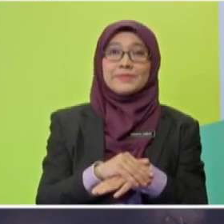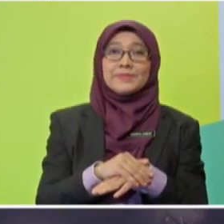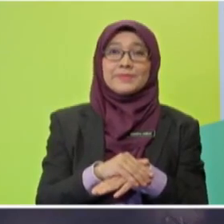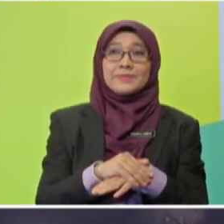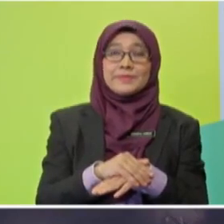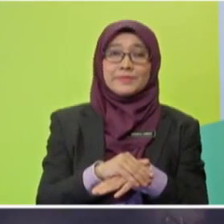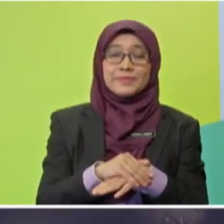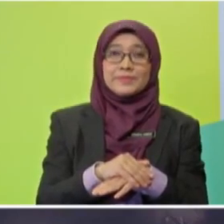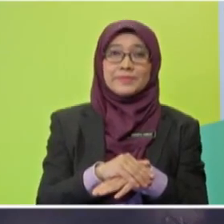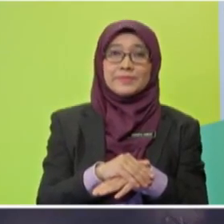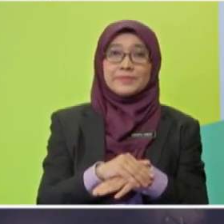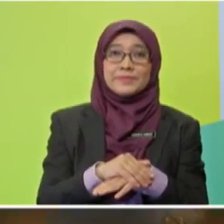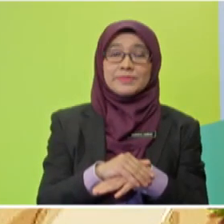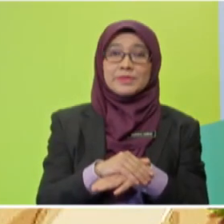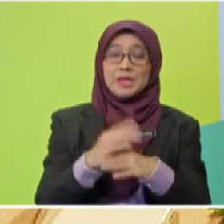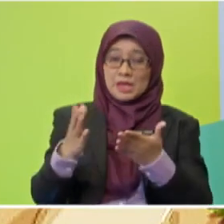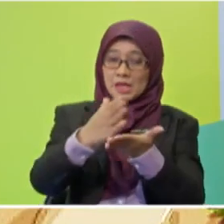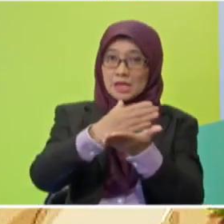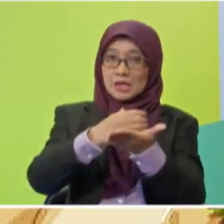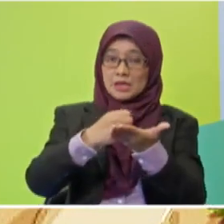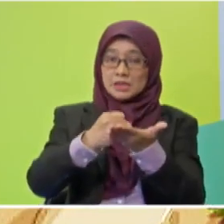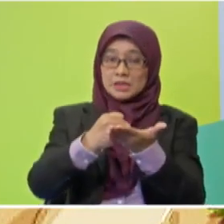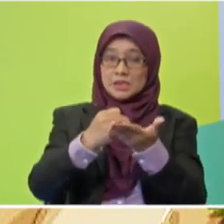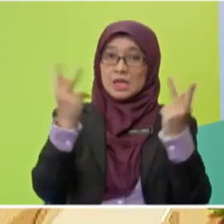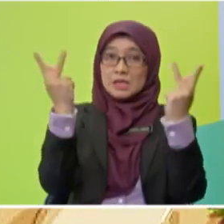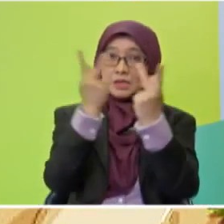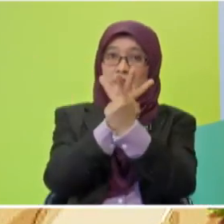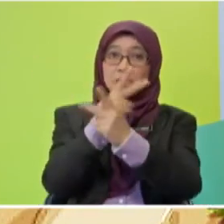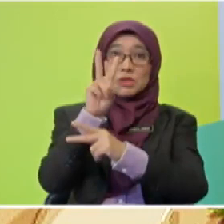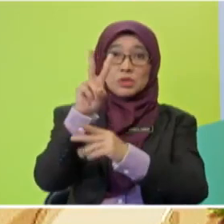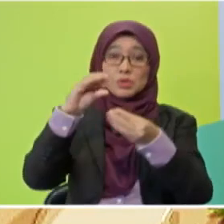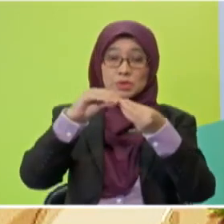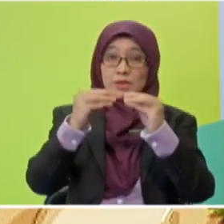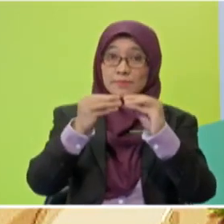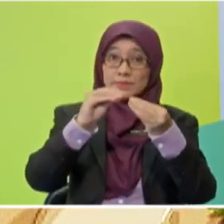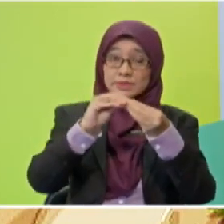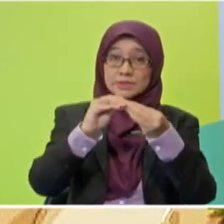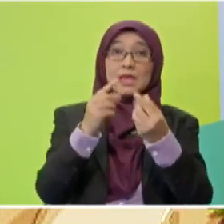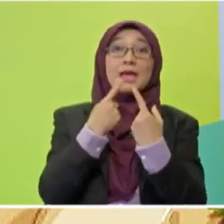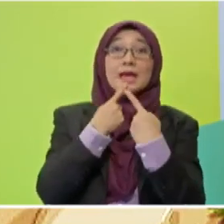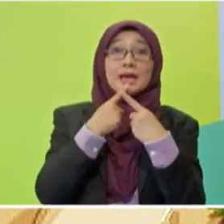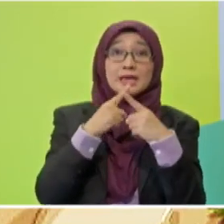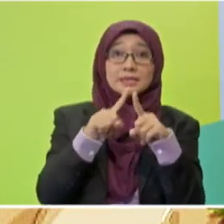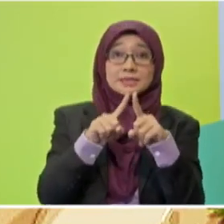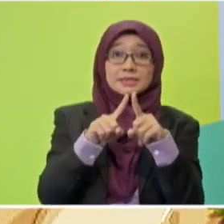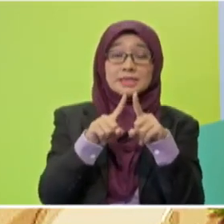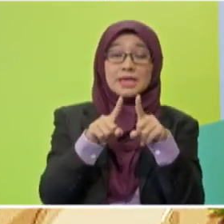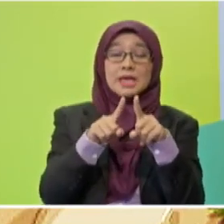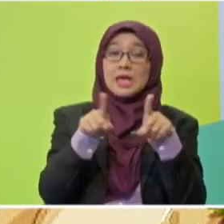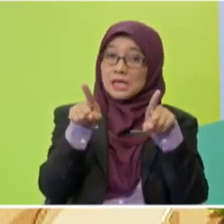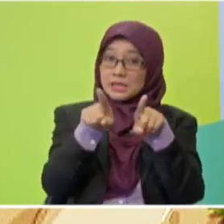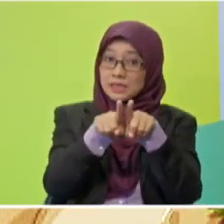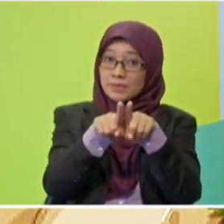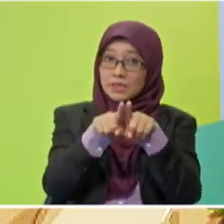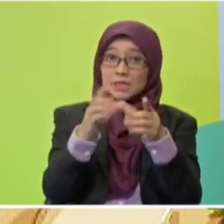there, product when we multiply 2 numbers or more than that, okay? The answer we call as product. Okay, how about